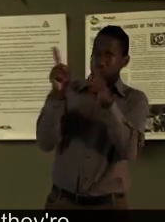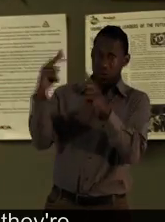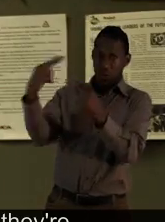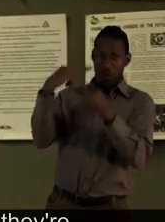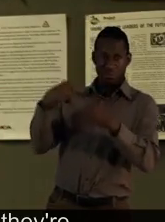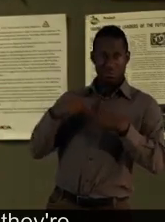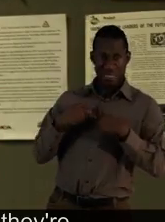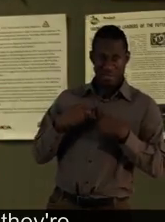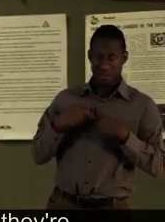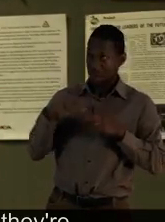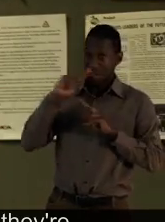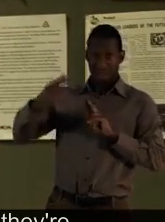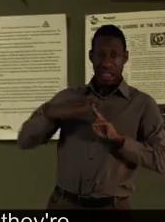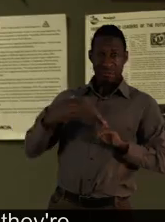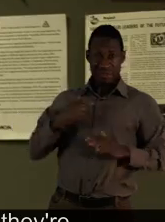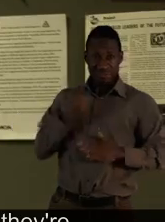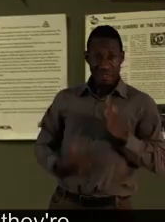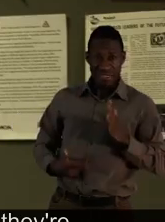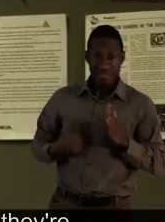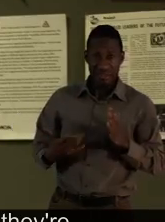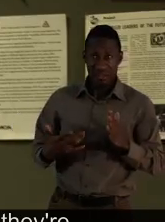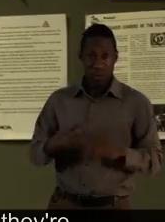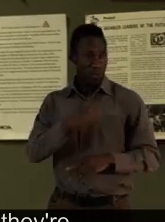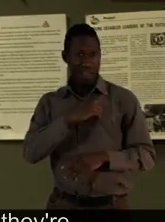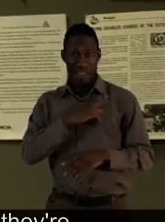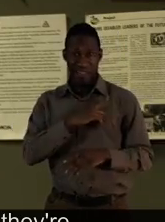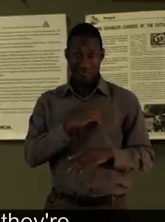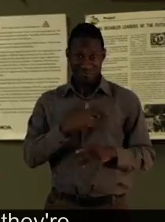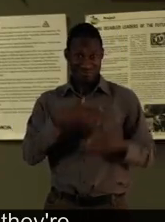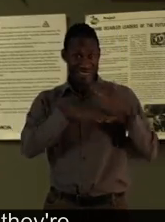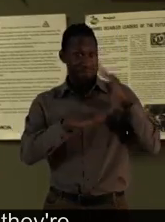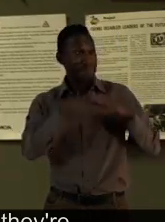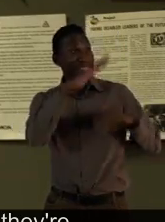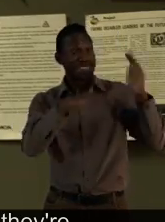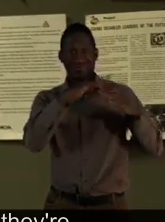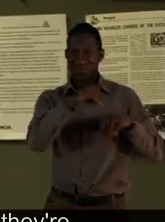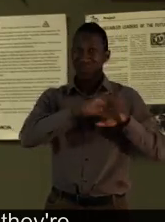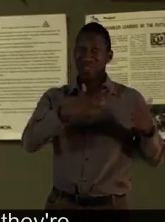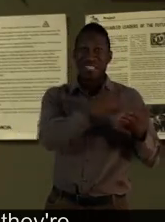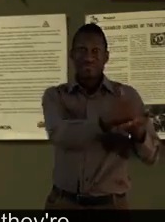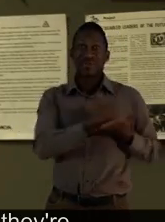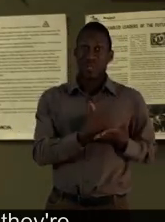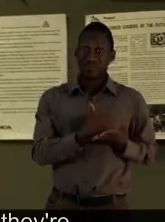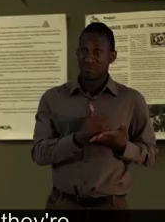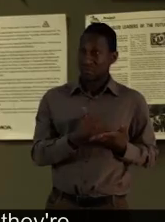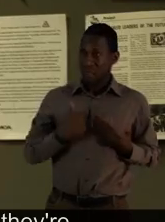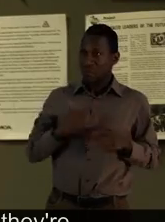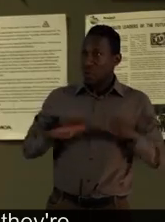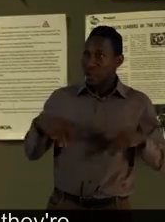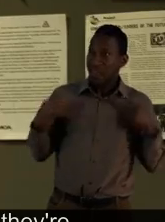to a place with lots of steps, and make me disabled